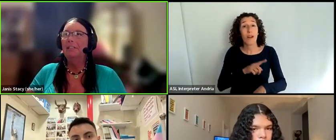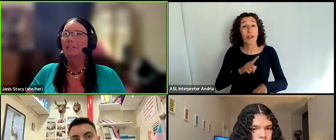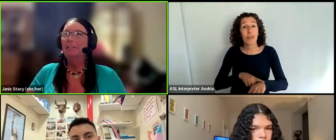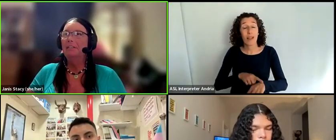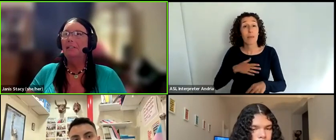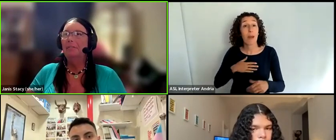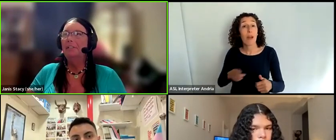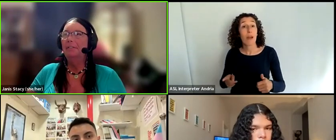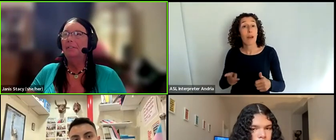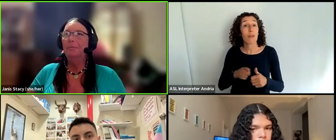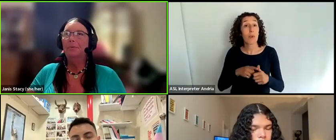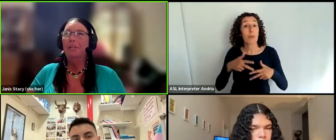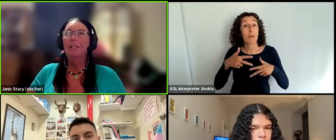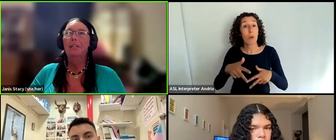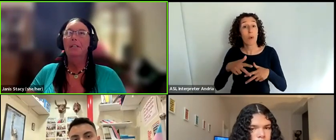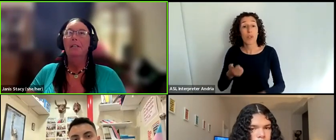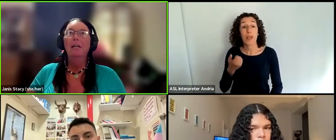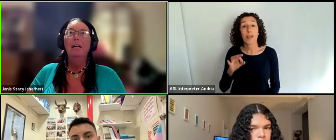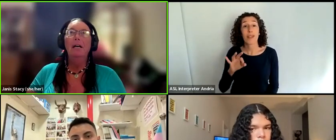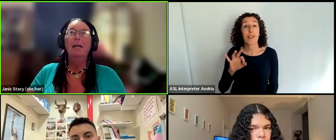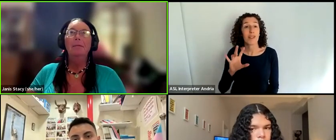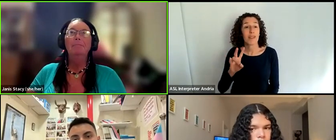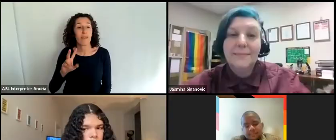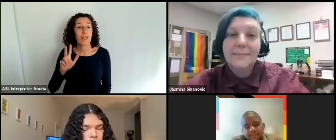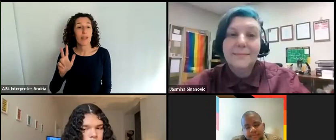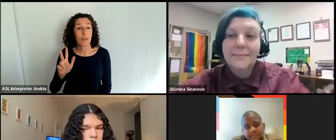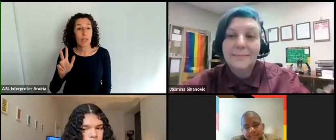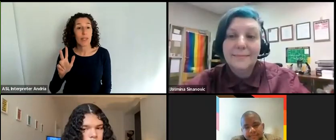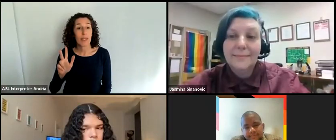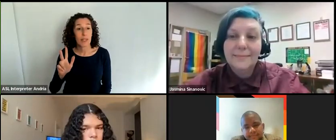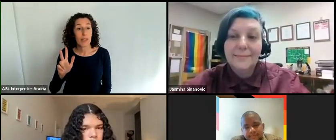in 1973.